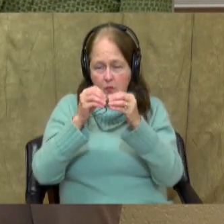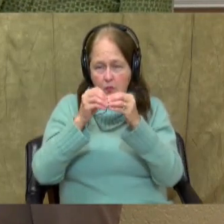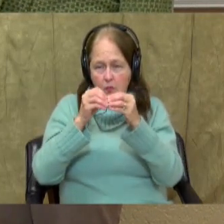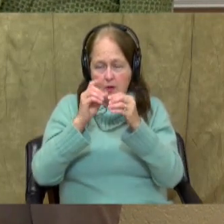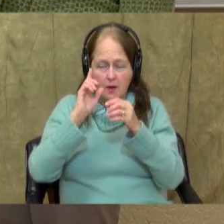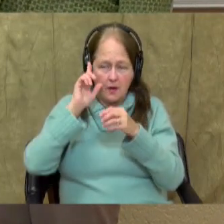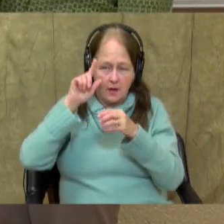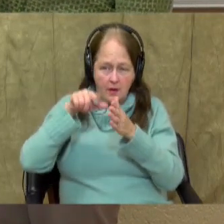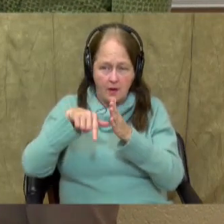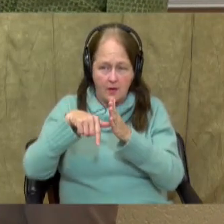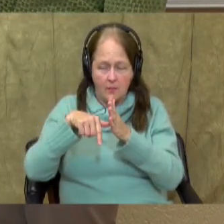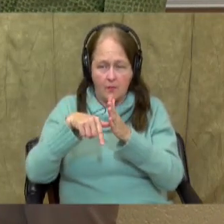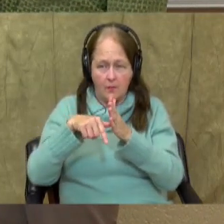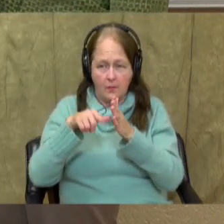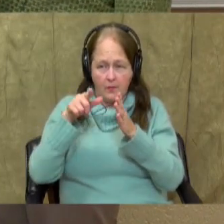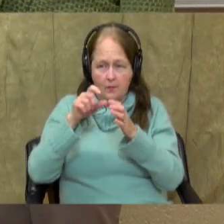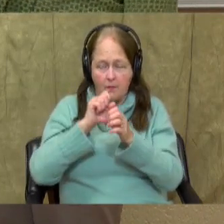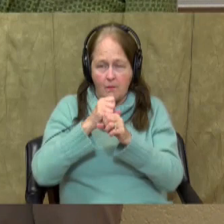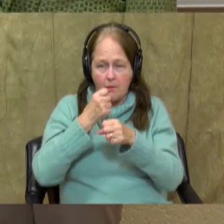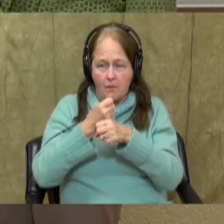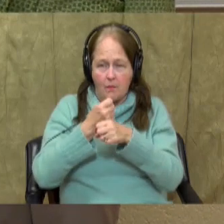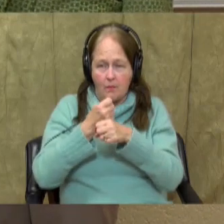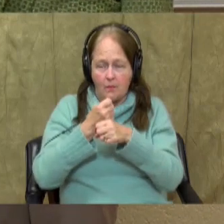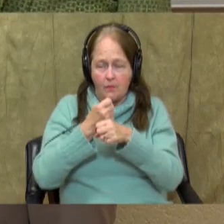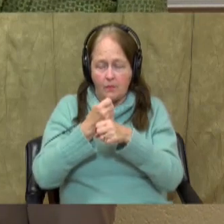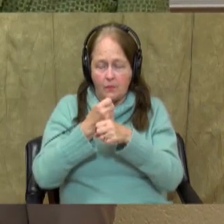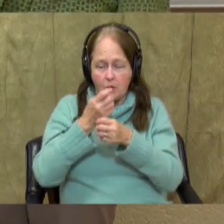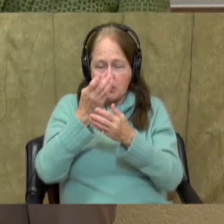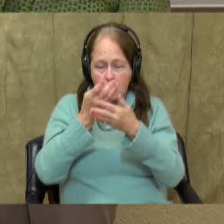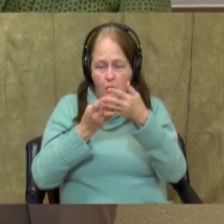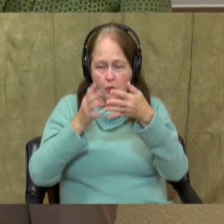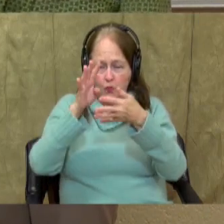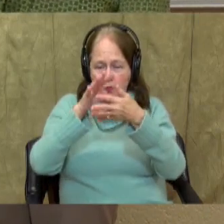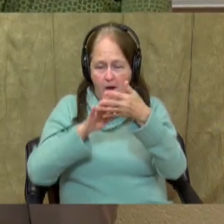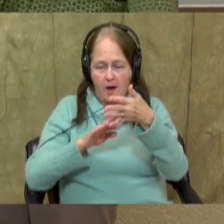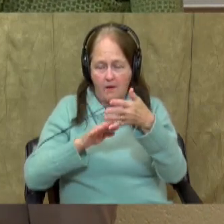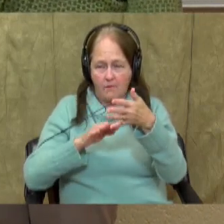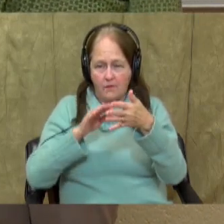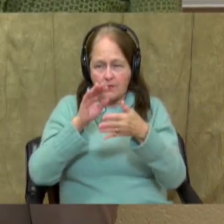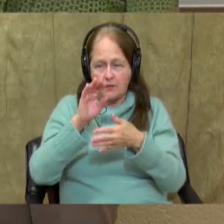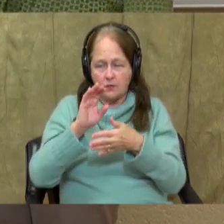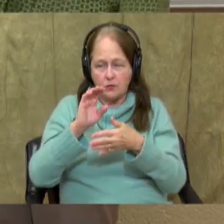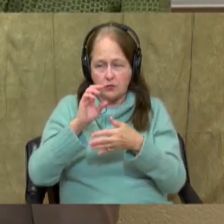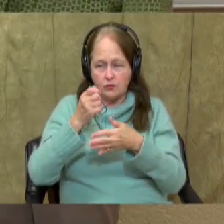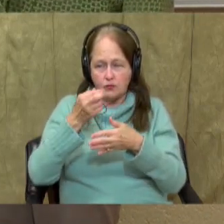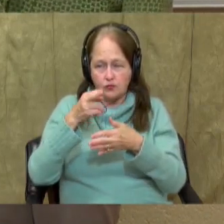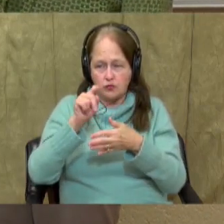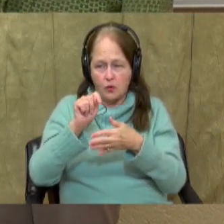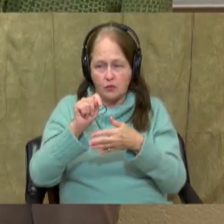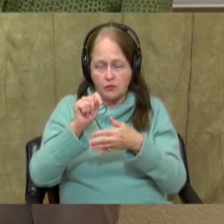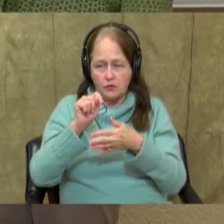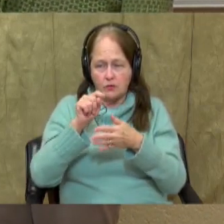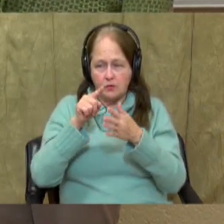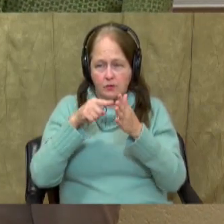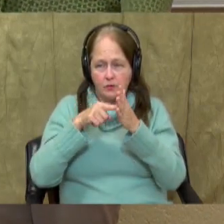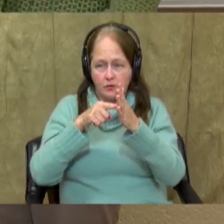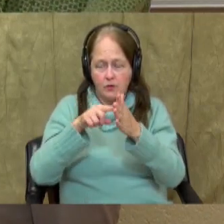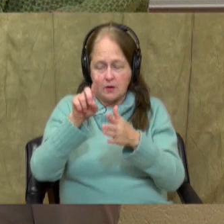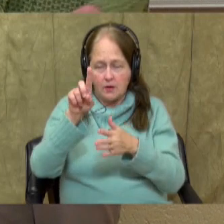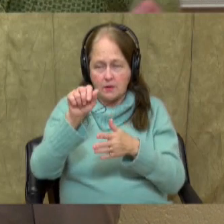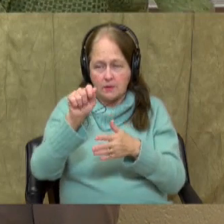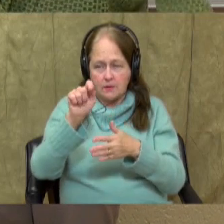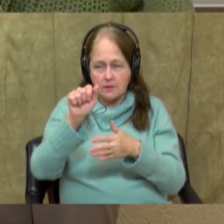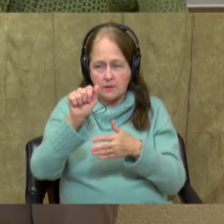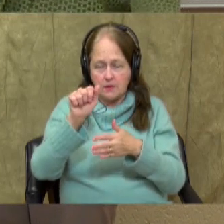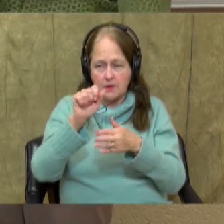this later on, is that you can make graphs and charts to show your data. It's an easy way to show your data if you